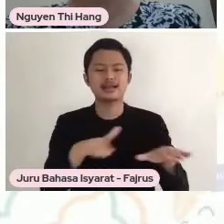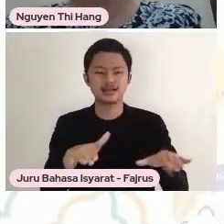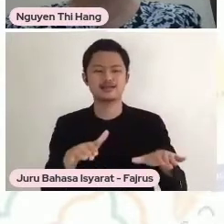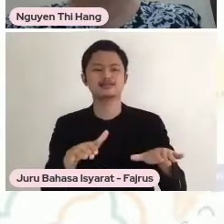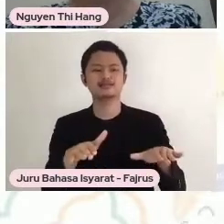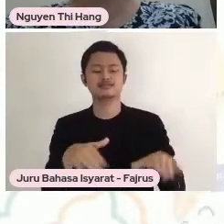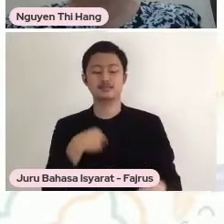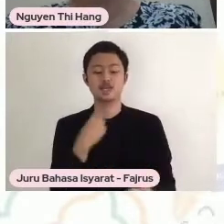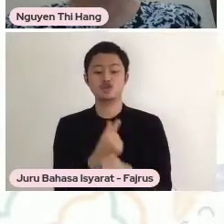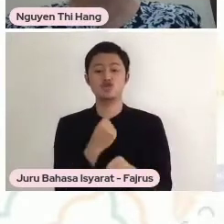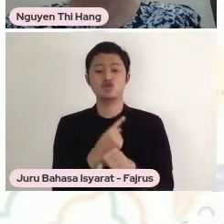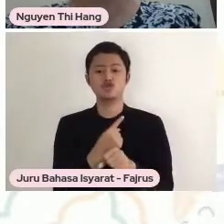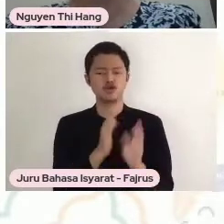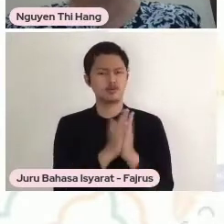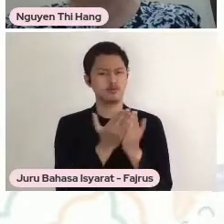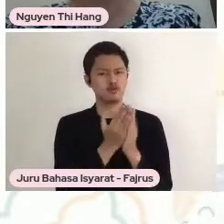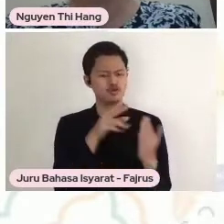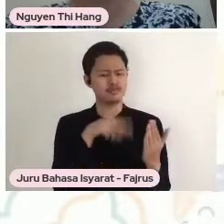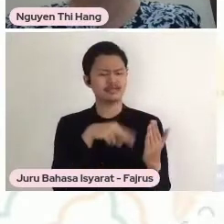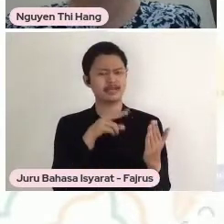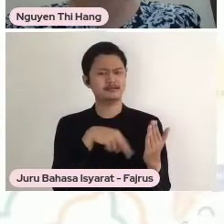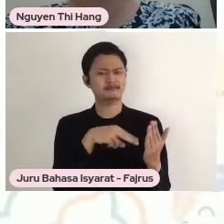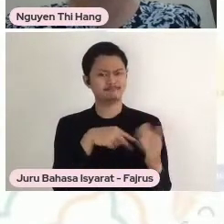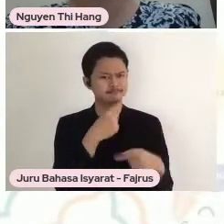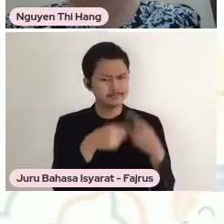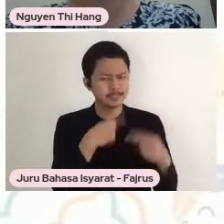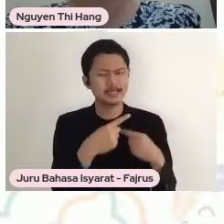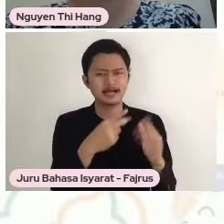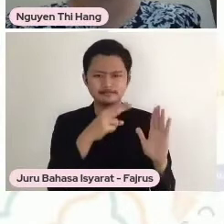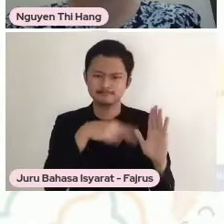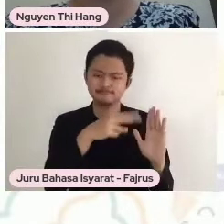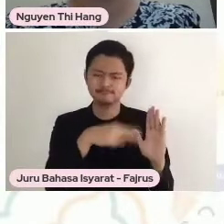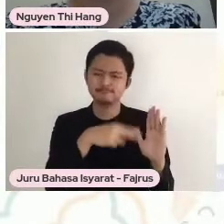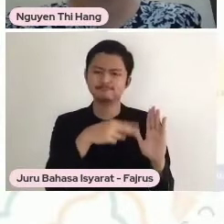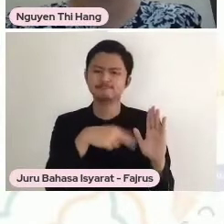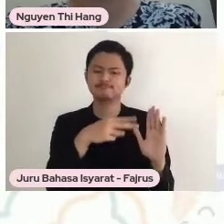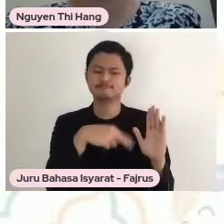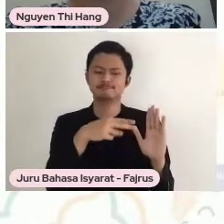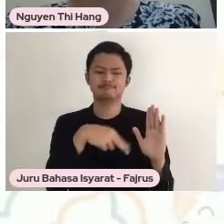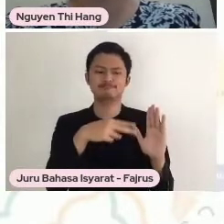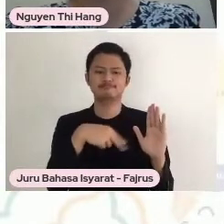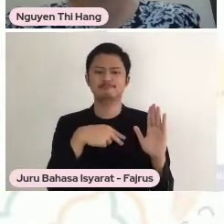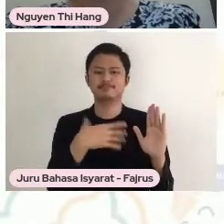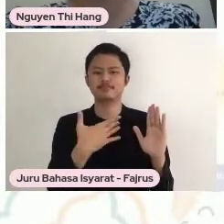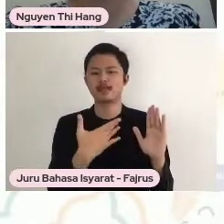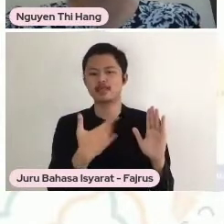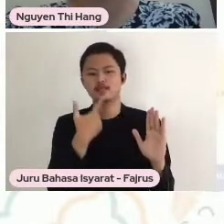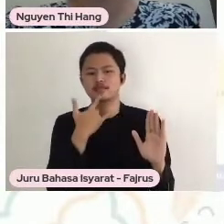a books and share for the college.